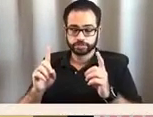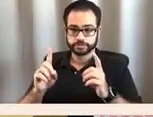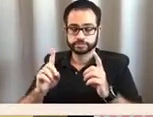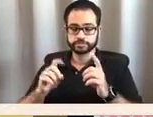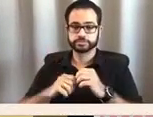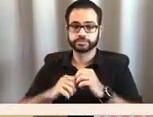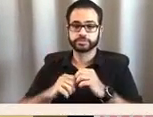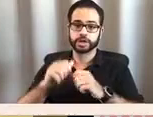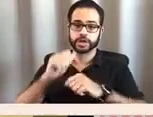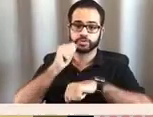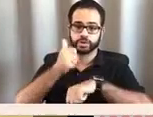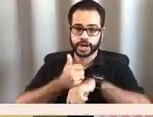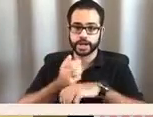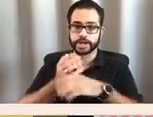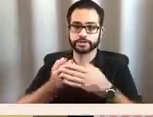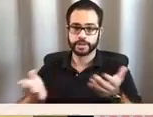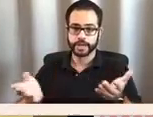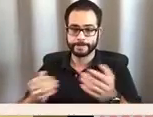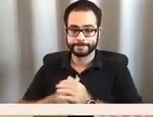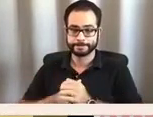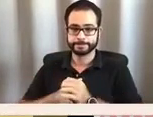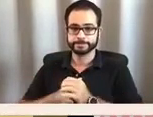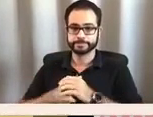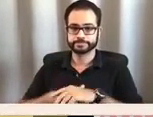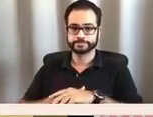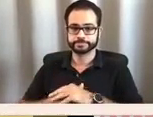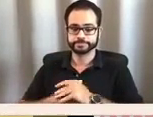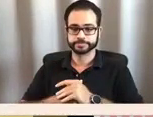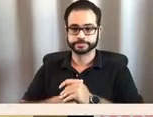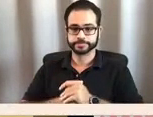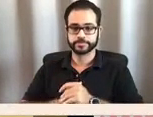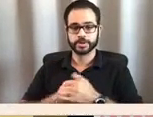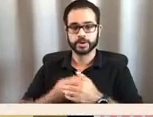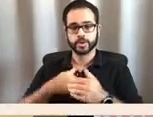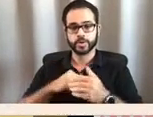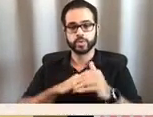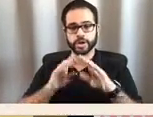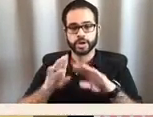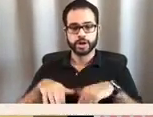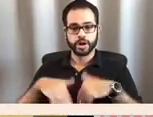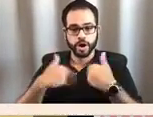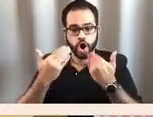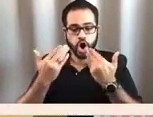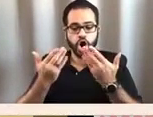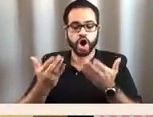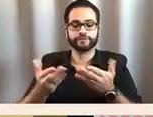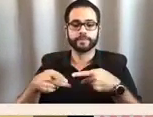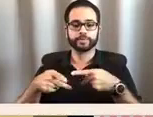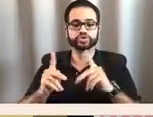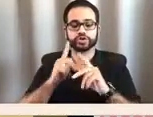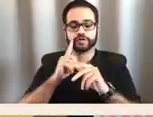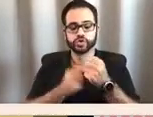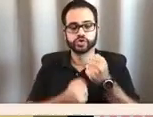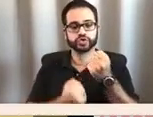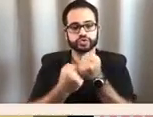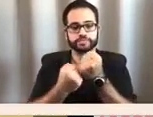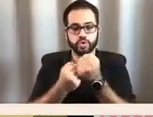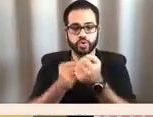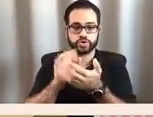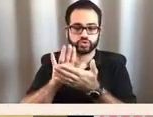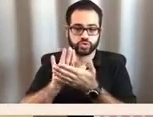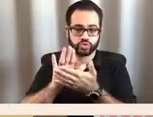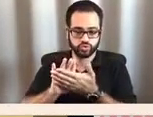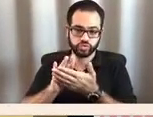education, creating the supply. We are offering opportunities to support institutions of higher